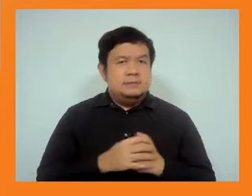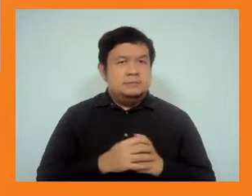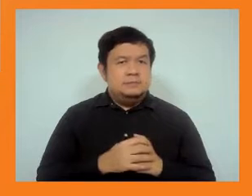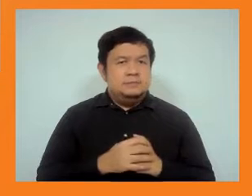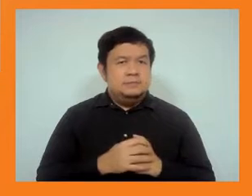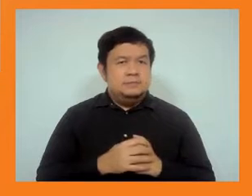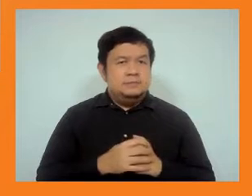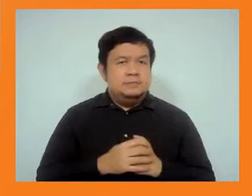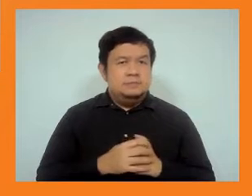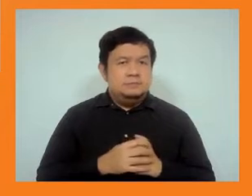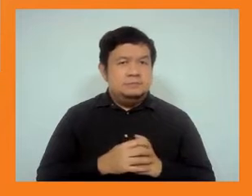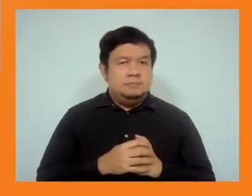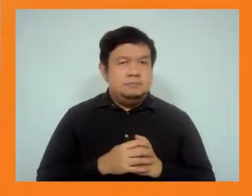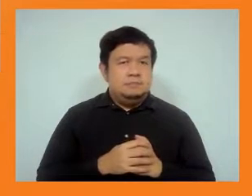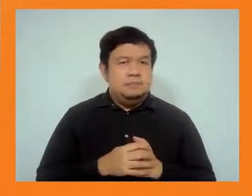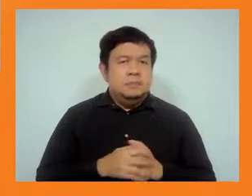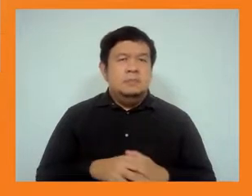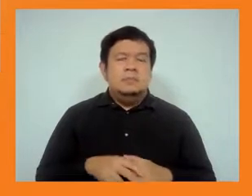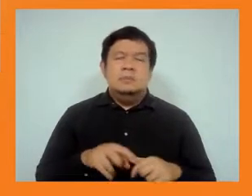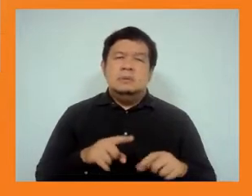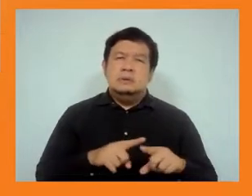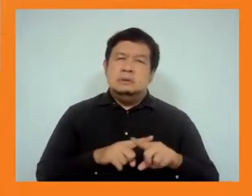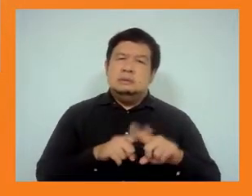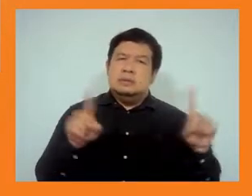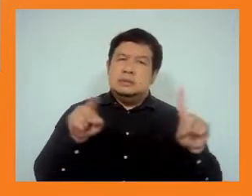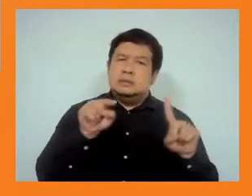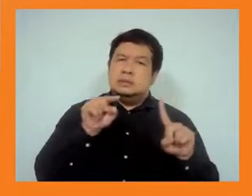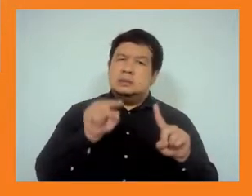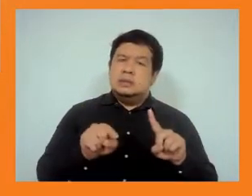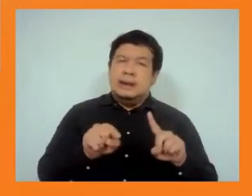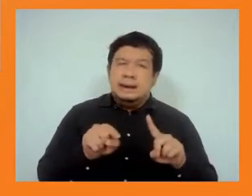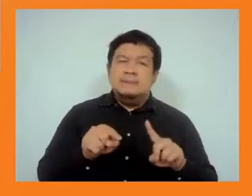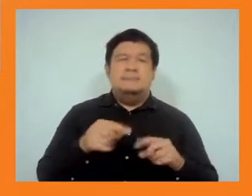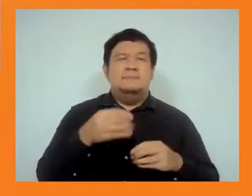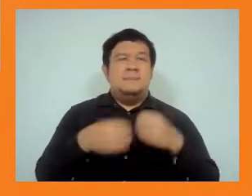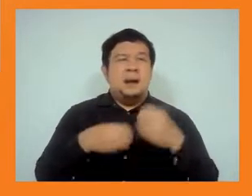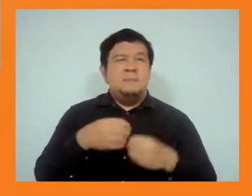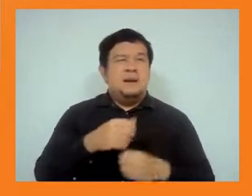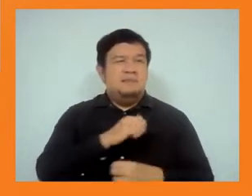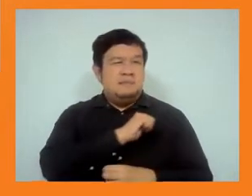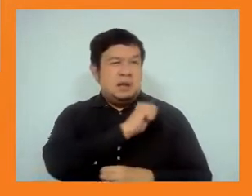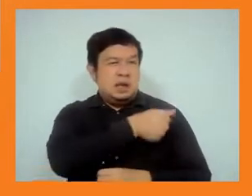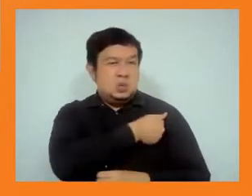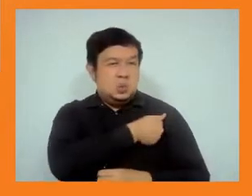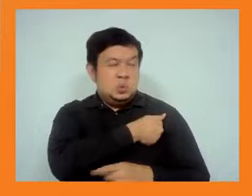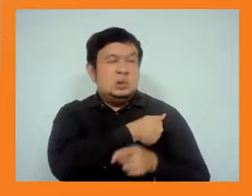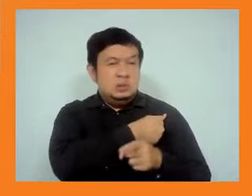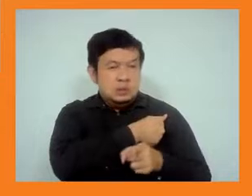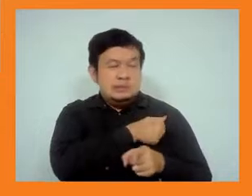labor standards was even earlier, 2006. Next slide.